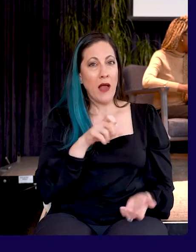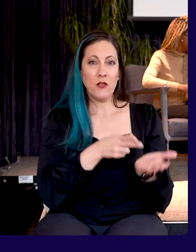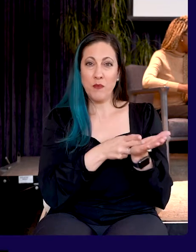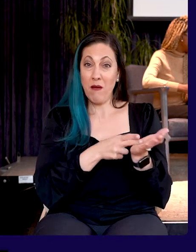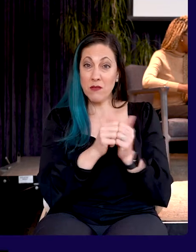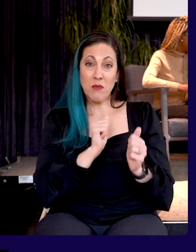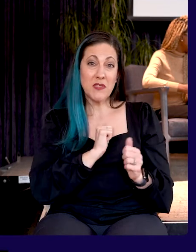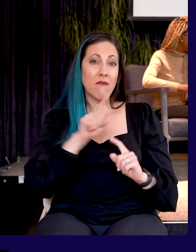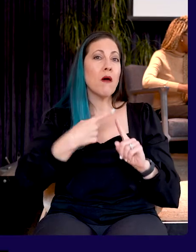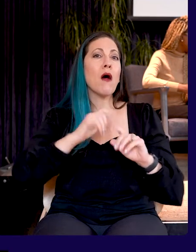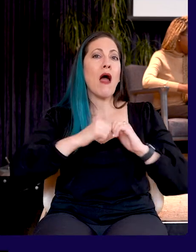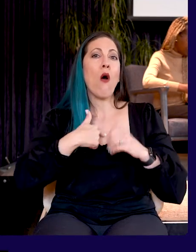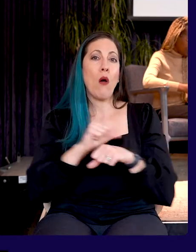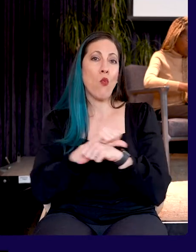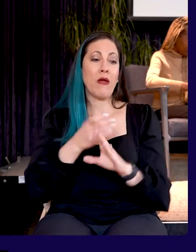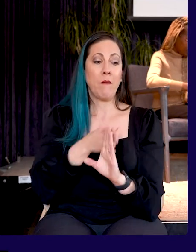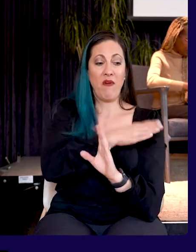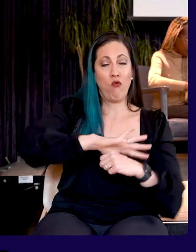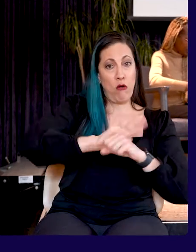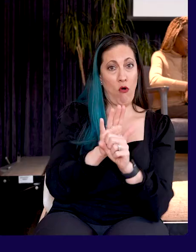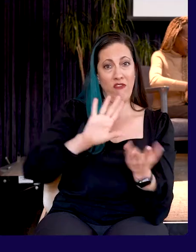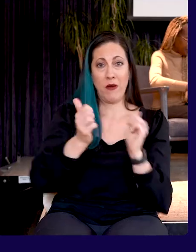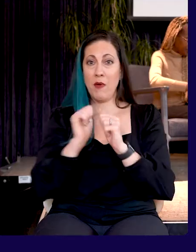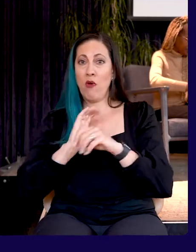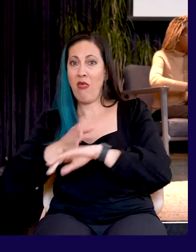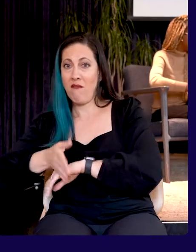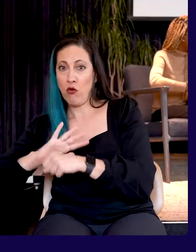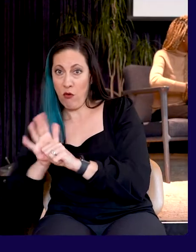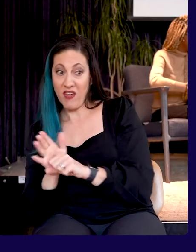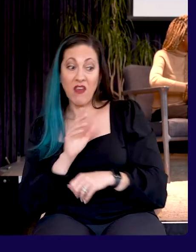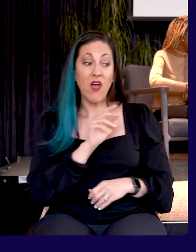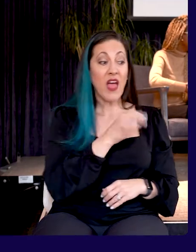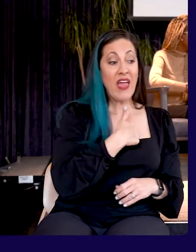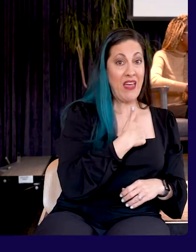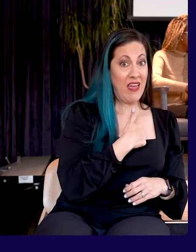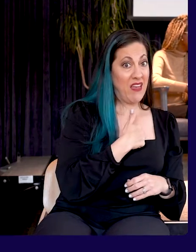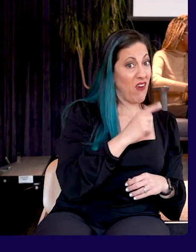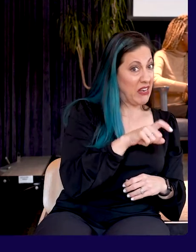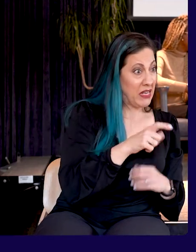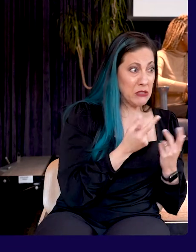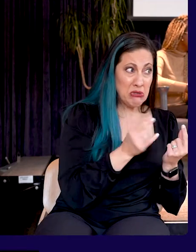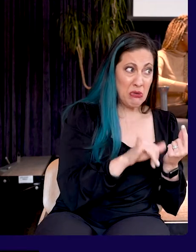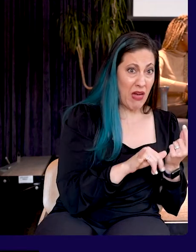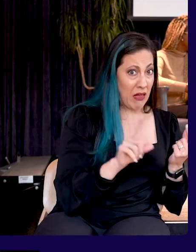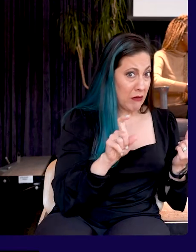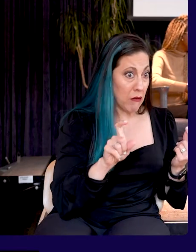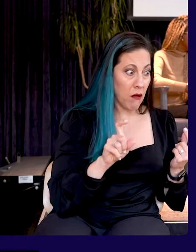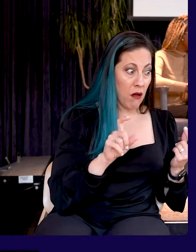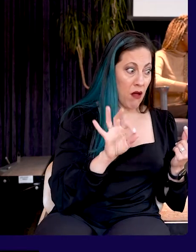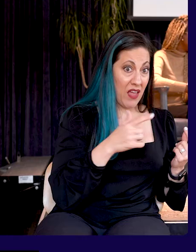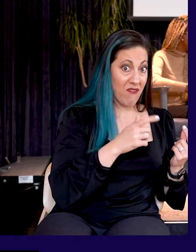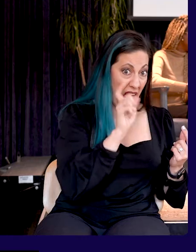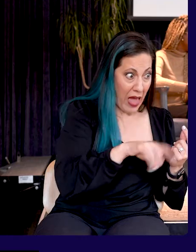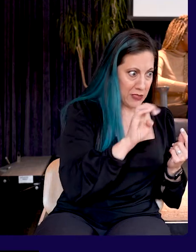working before, whether or not those were necessary ways or stories that I had told myself about the way it had to be, and whether or not I was going to use this